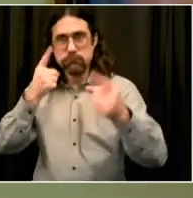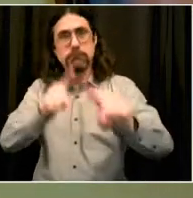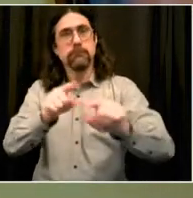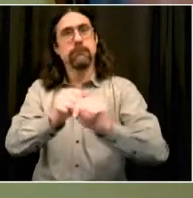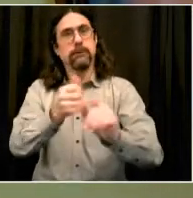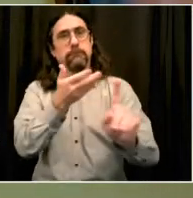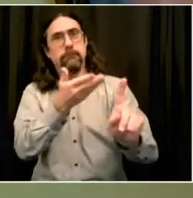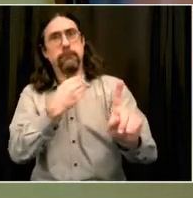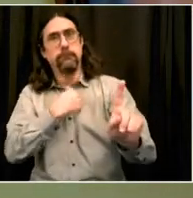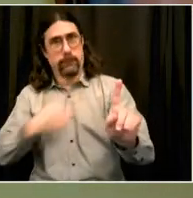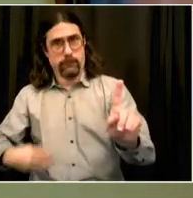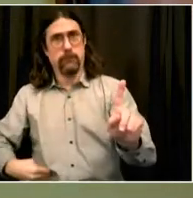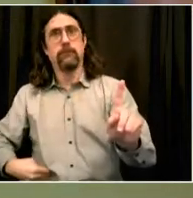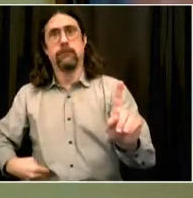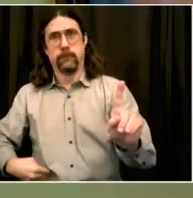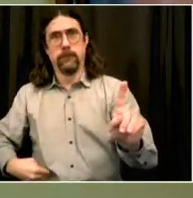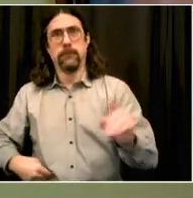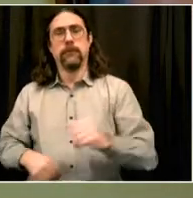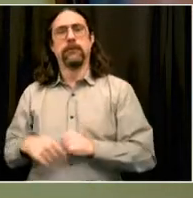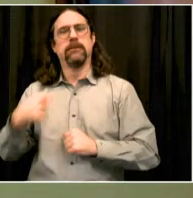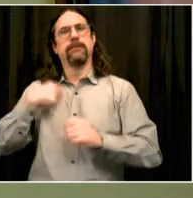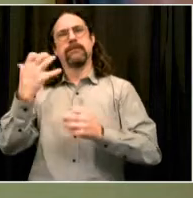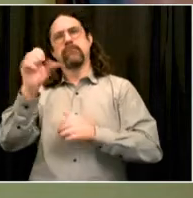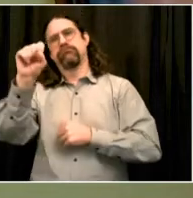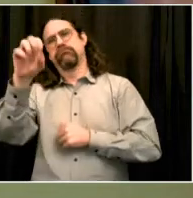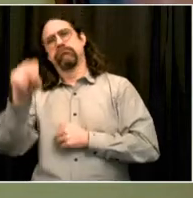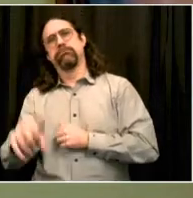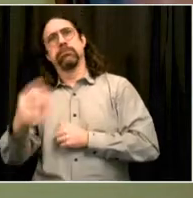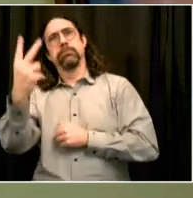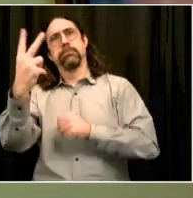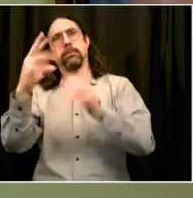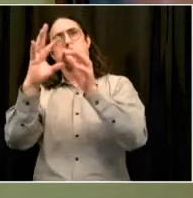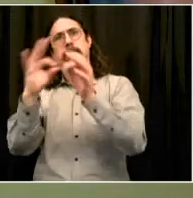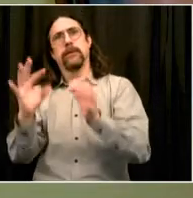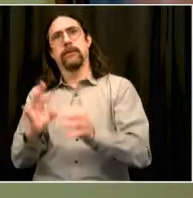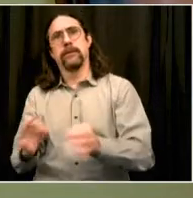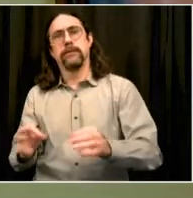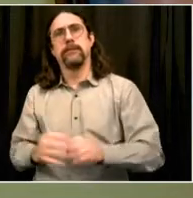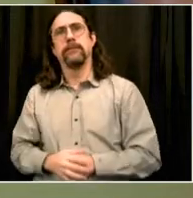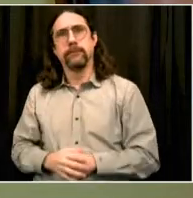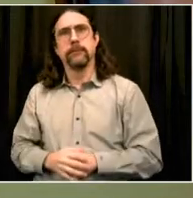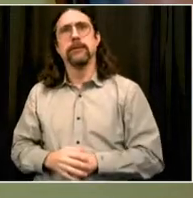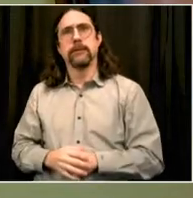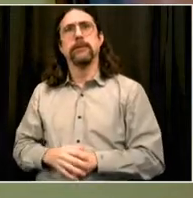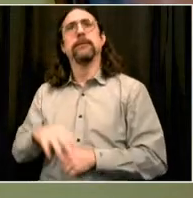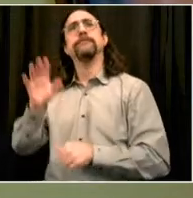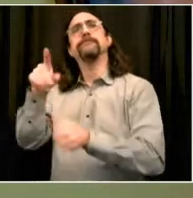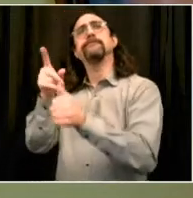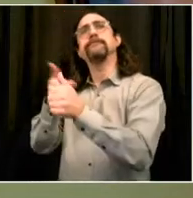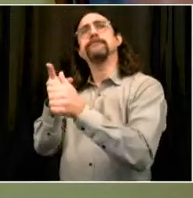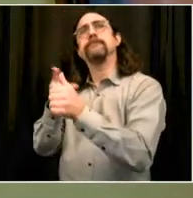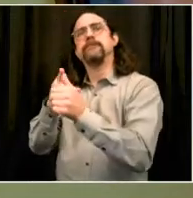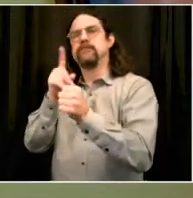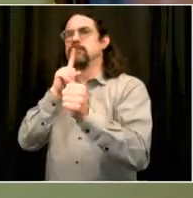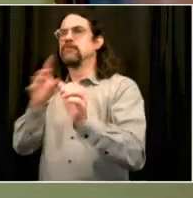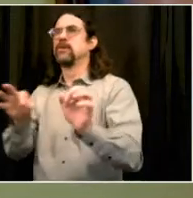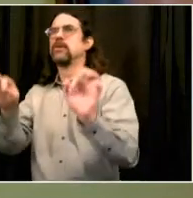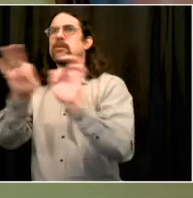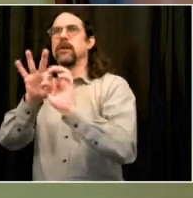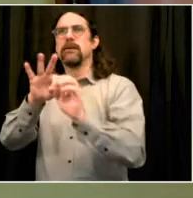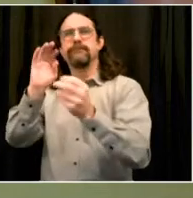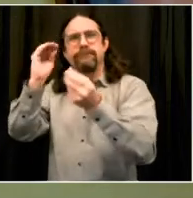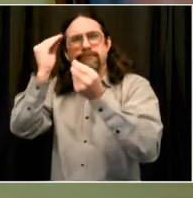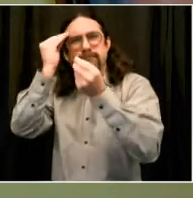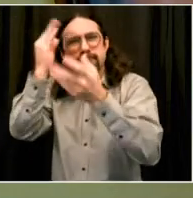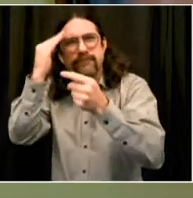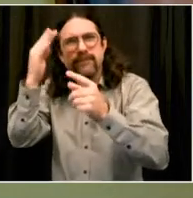to help people understand a little bit about how this vaccine works. We're just now seeing the data that's been presented to the FDA, and there's a public